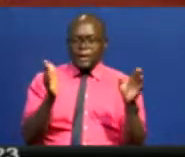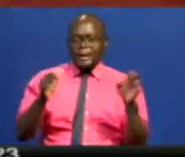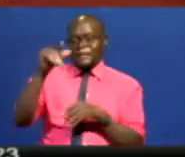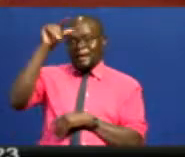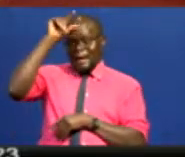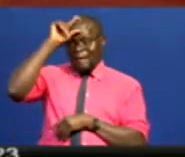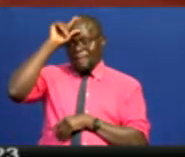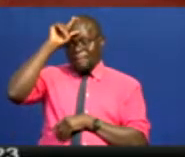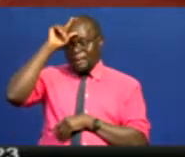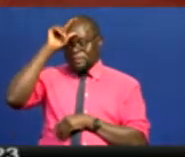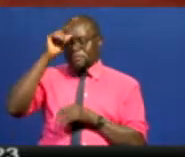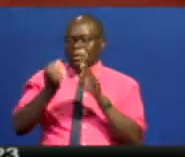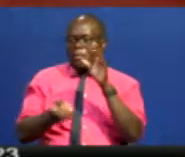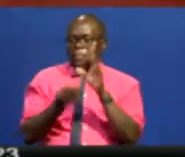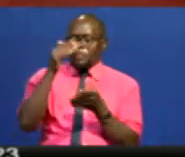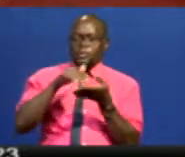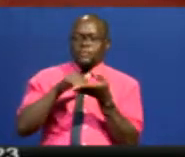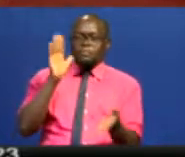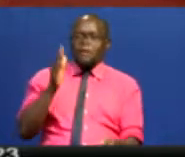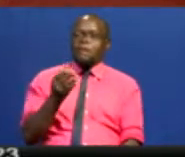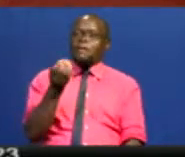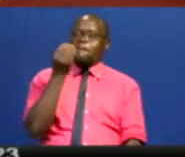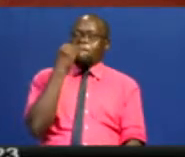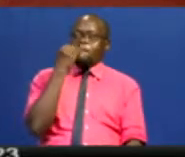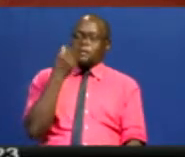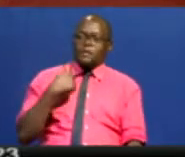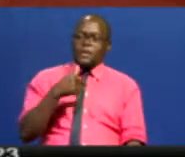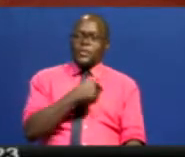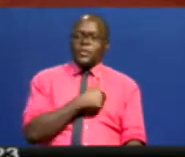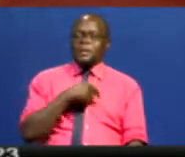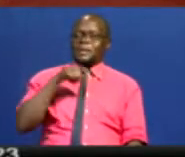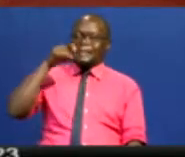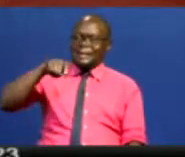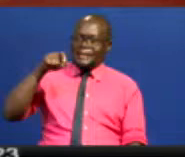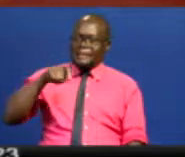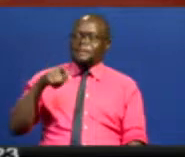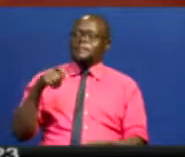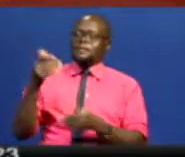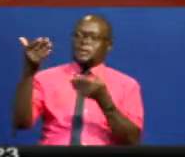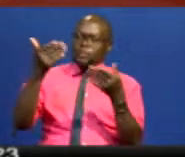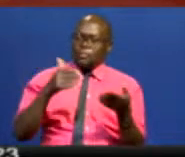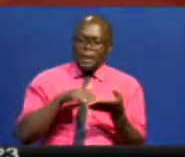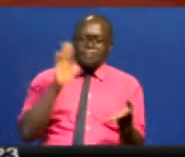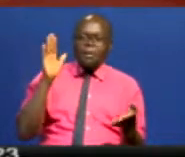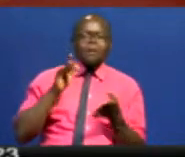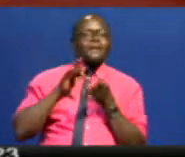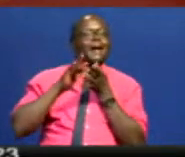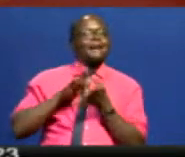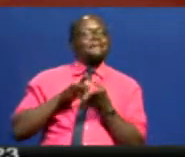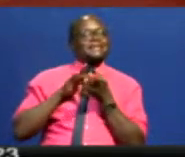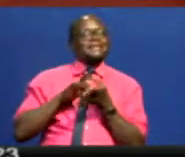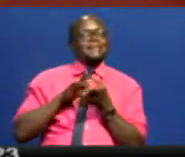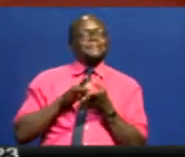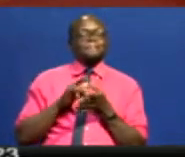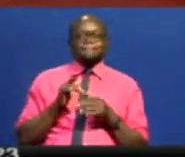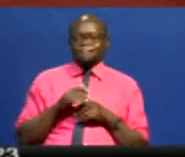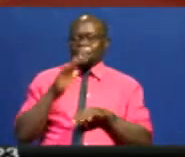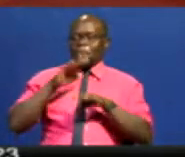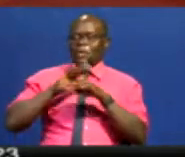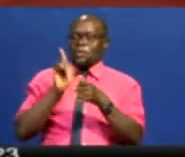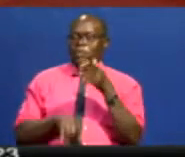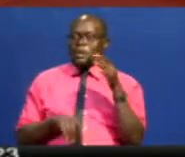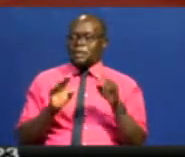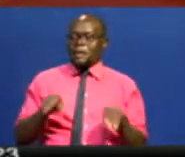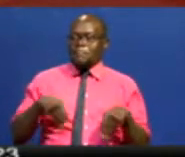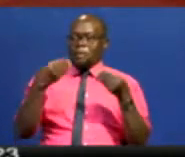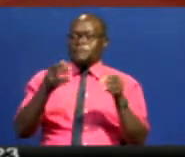continue producing more food, we need also to start putting more emphasis on provision